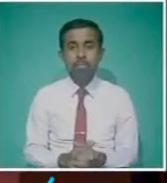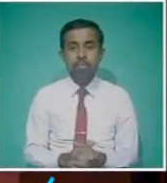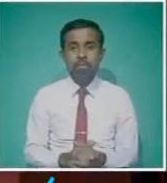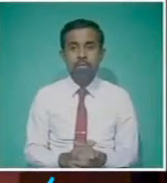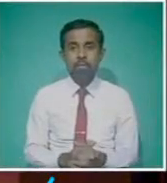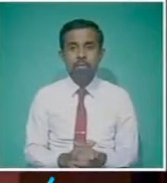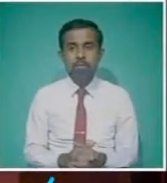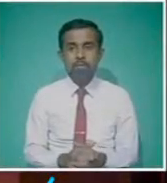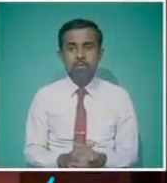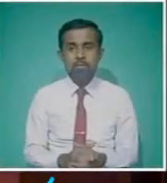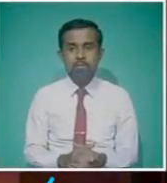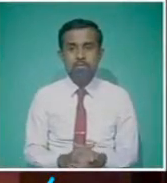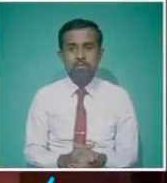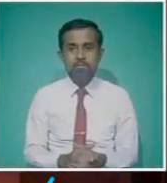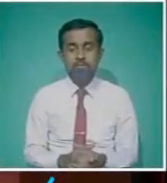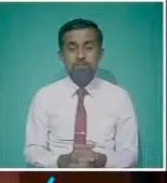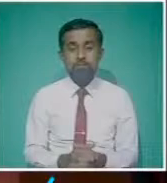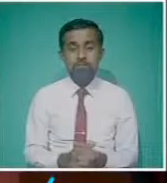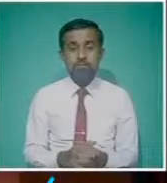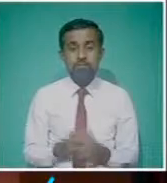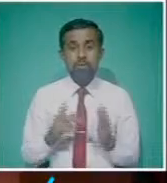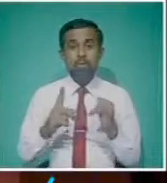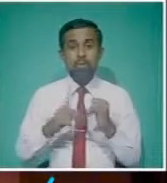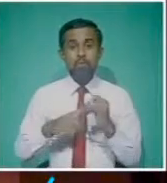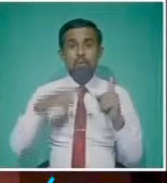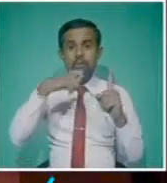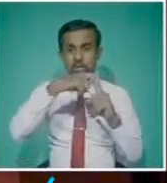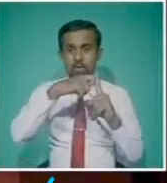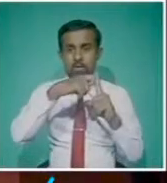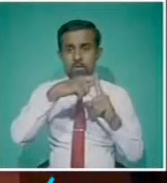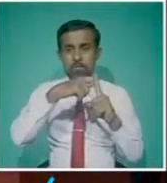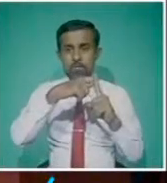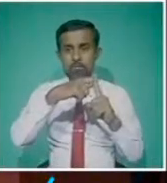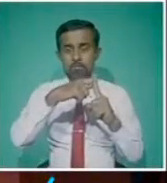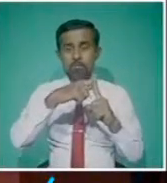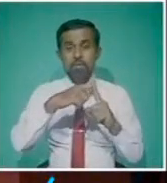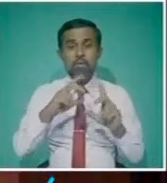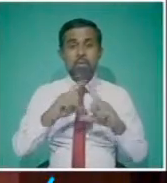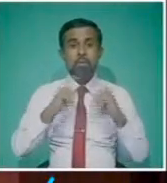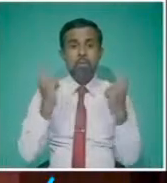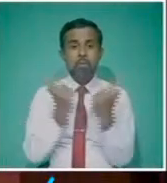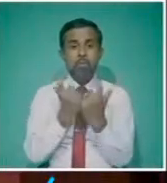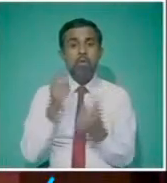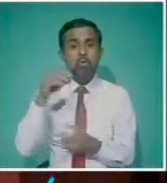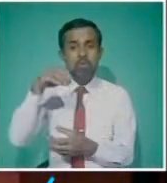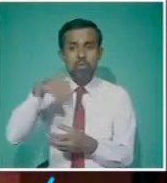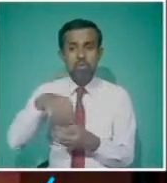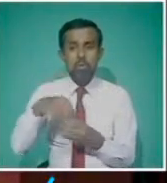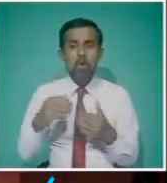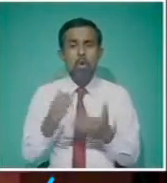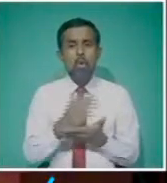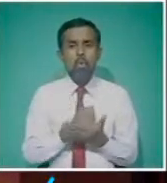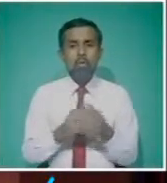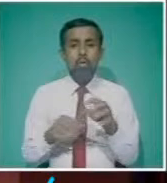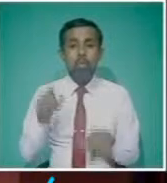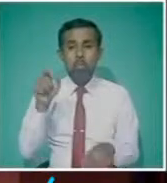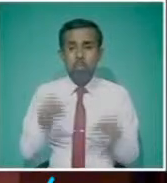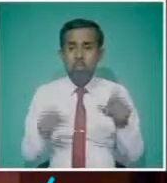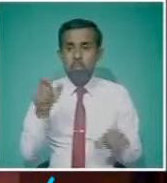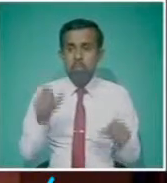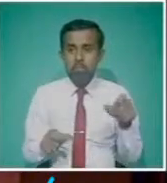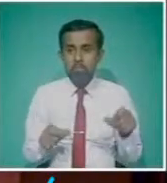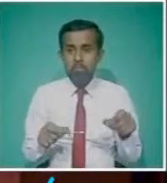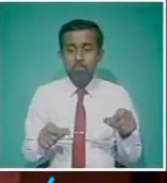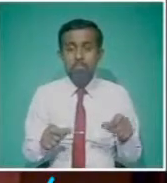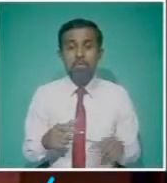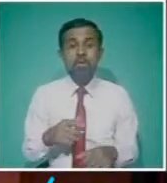Commonwealth will only grow with the passing of Queen Elizabeth II. This in